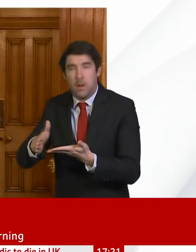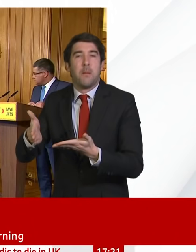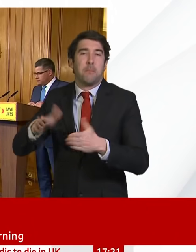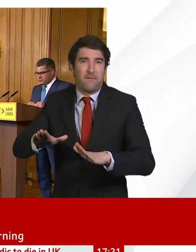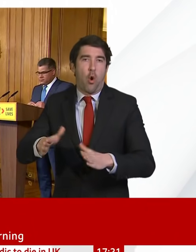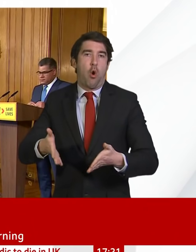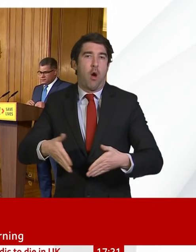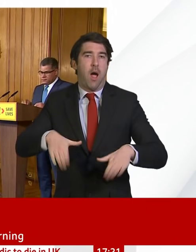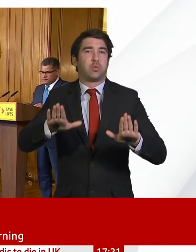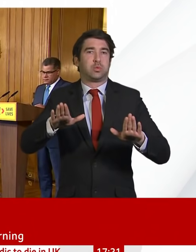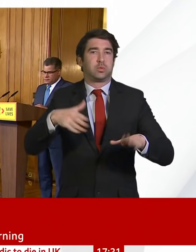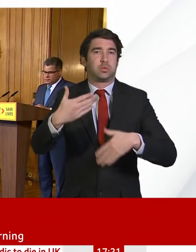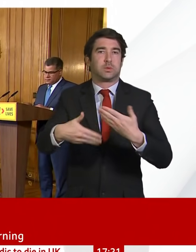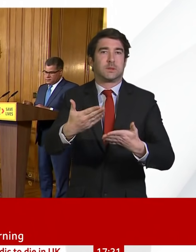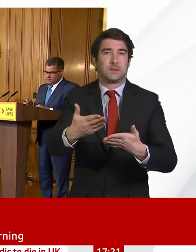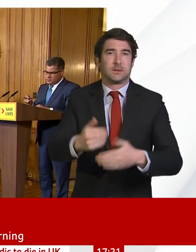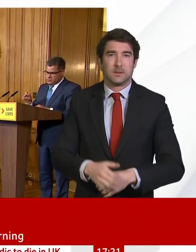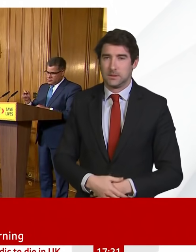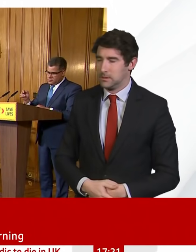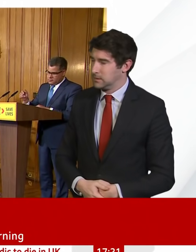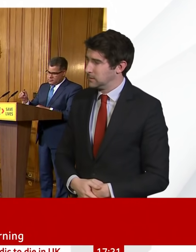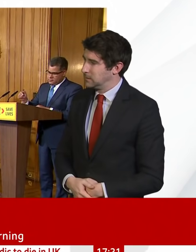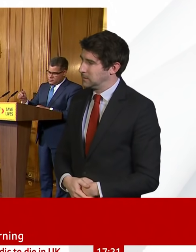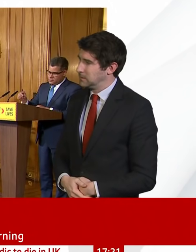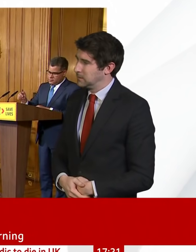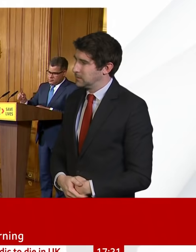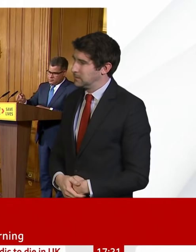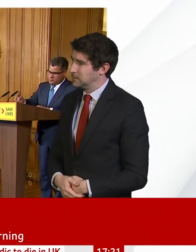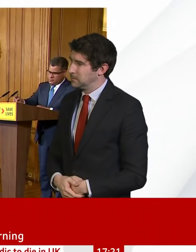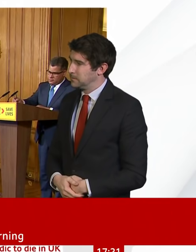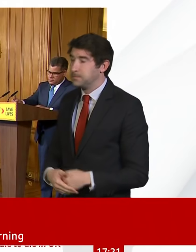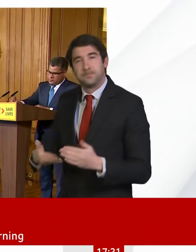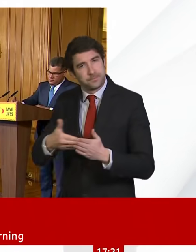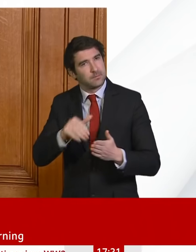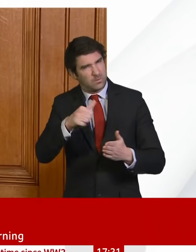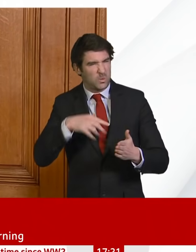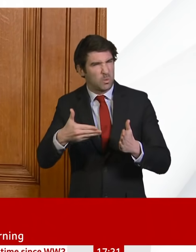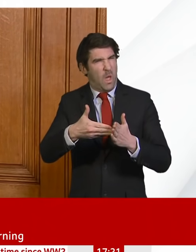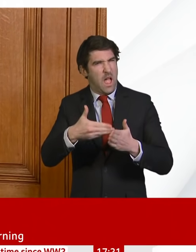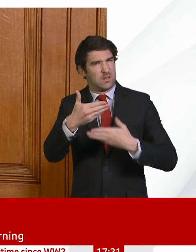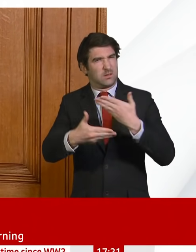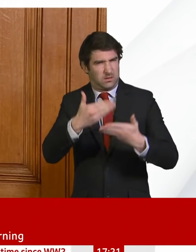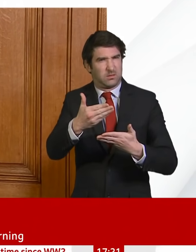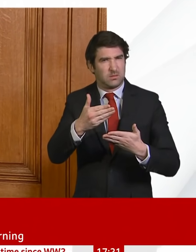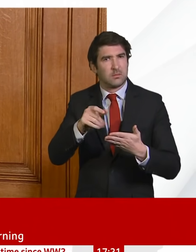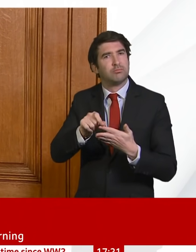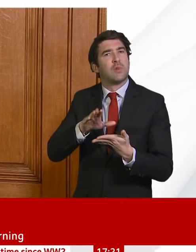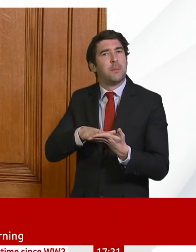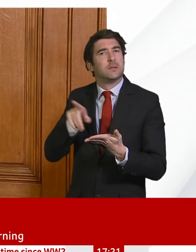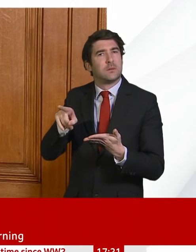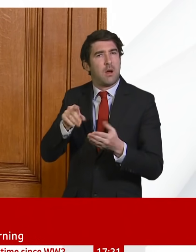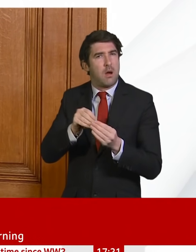point. Thank you, Secretary of State. So the Prime Minister has committed to taking review of this after Easter. And I think it's important